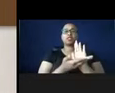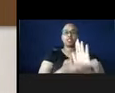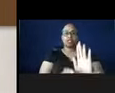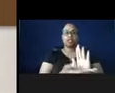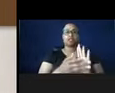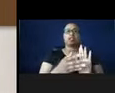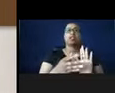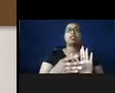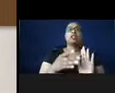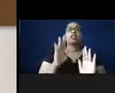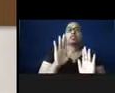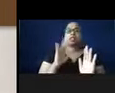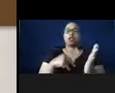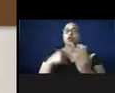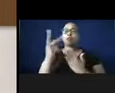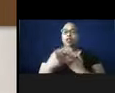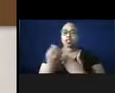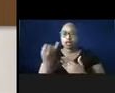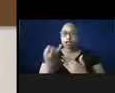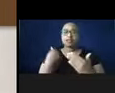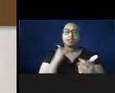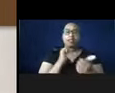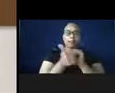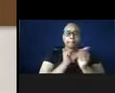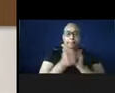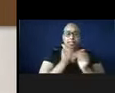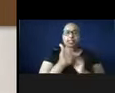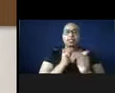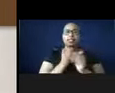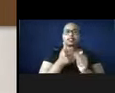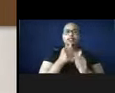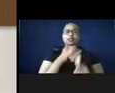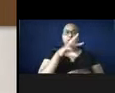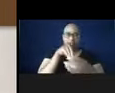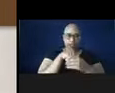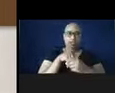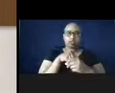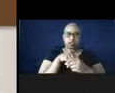competed internally so that we could,